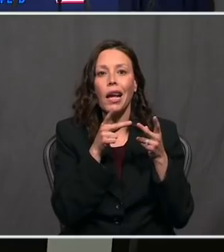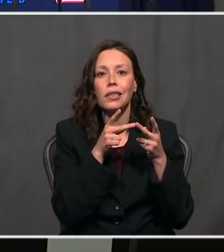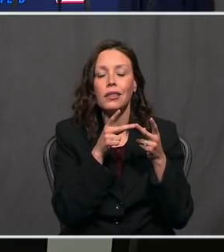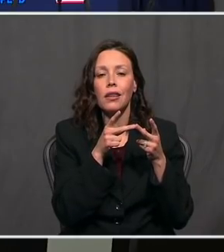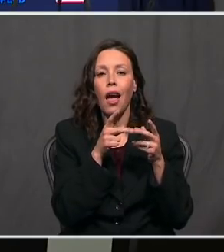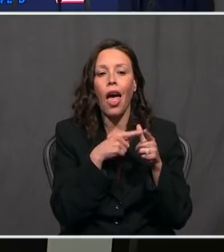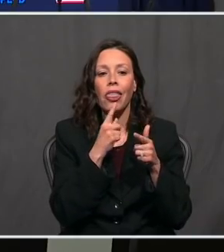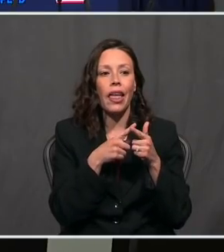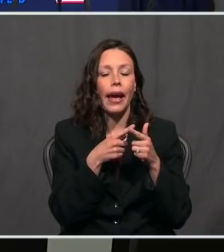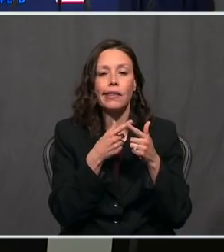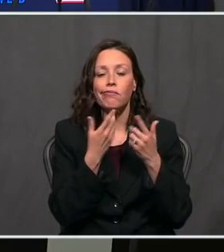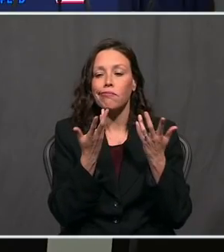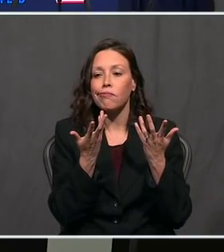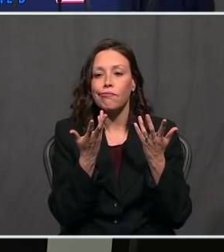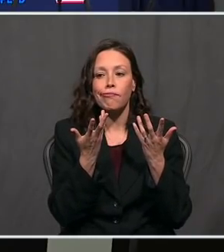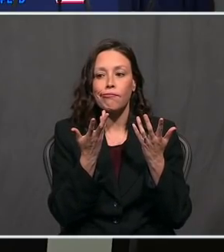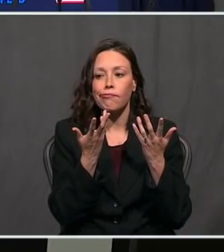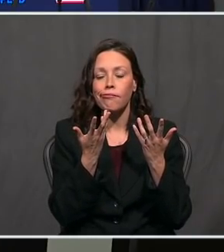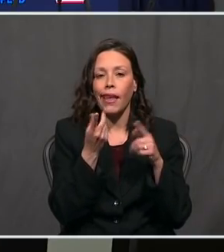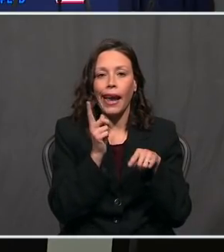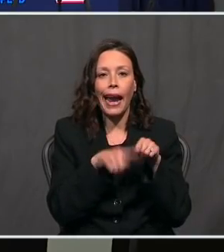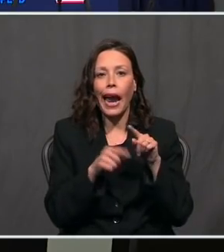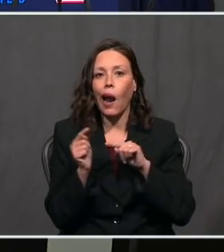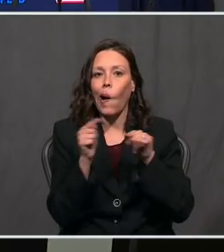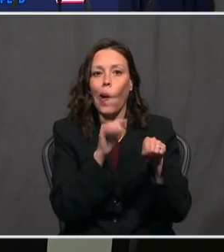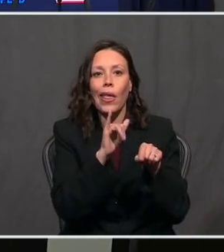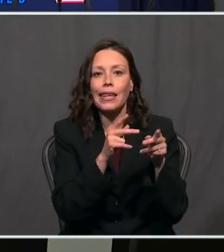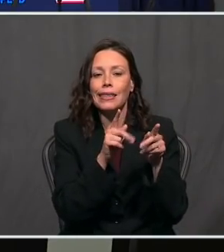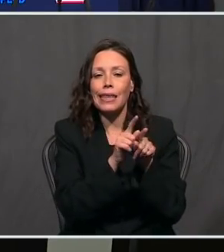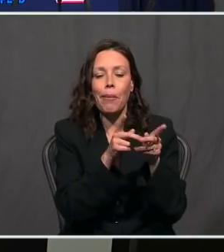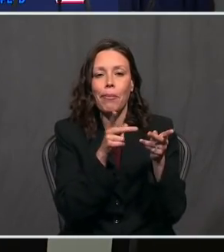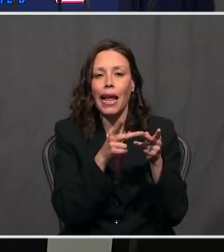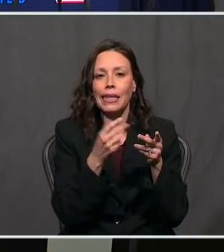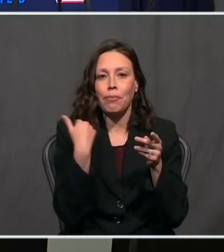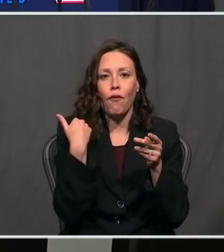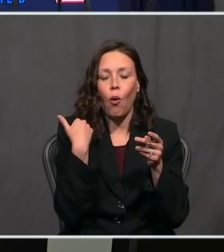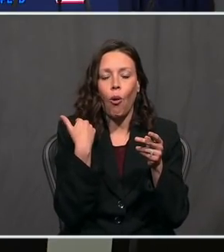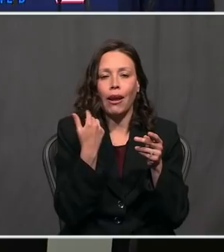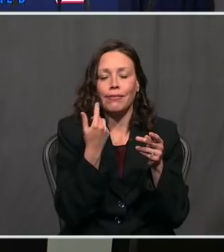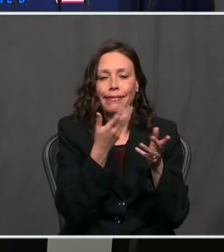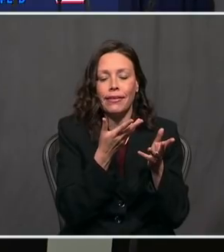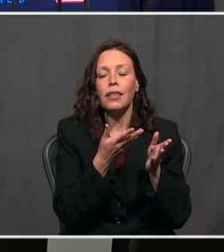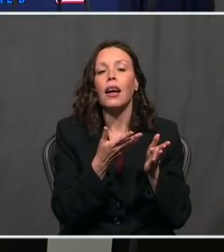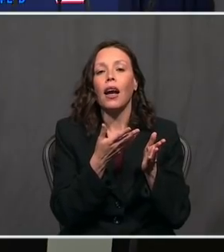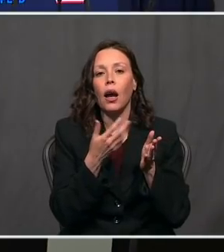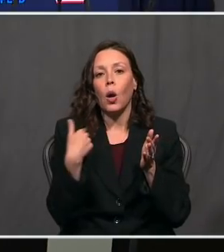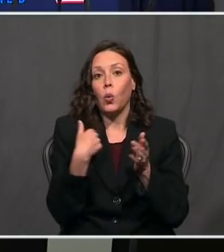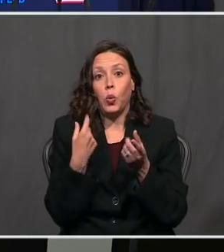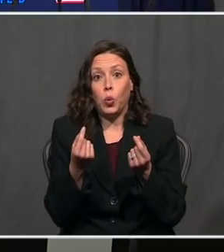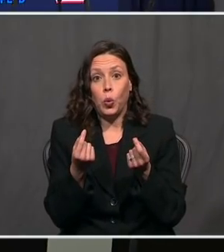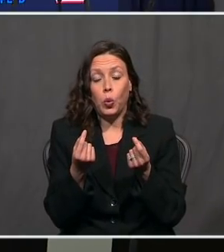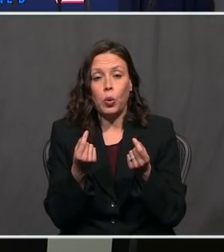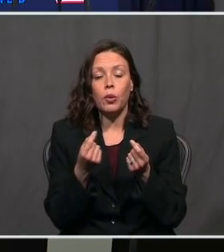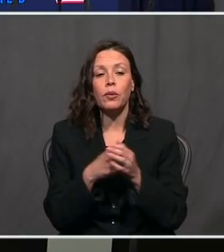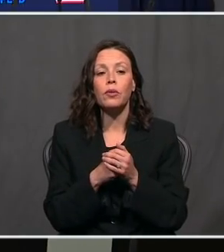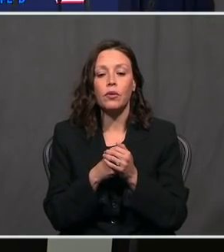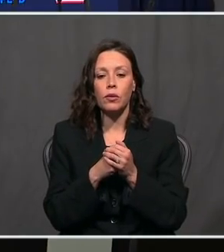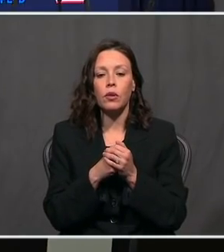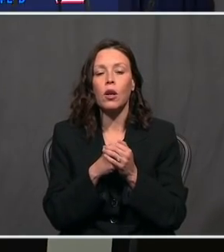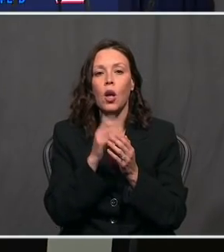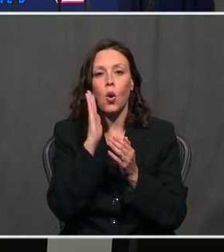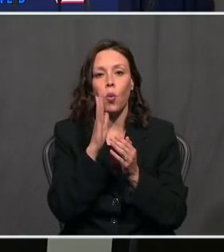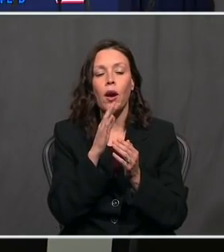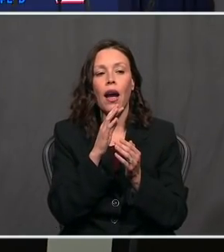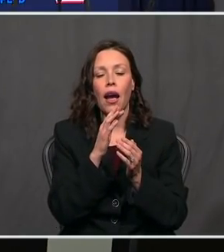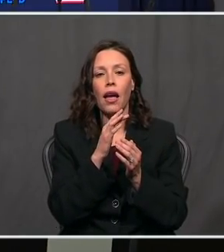and for some reason, they can't get back to wherever they received that first dose. So what do? We'll actually have them go to